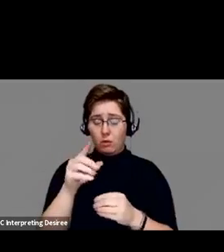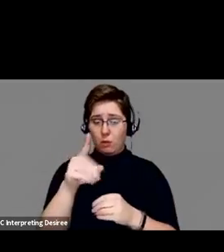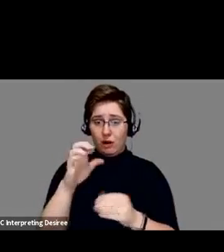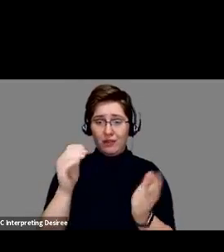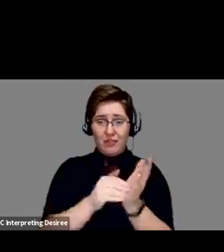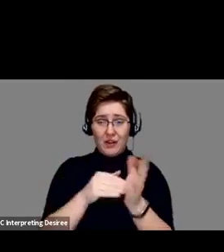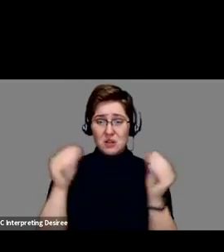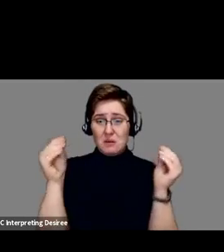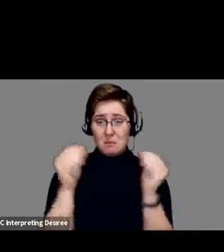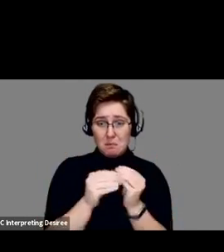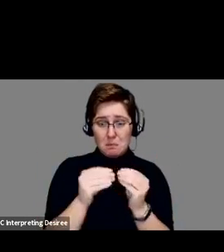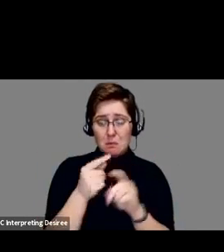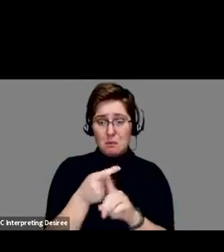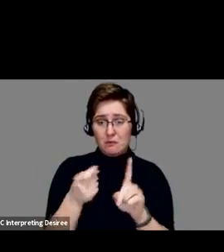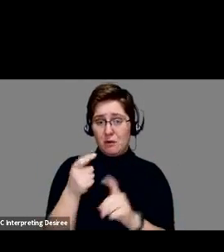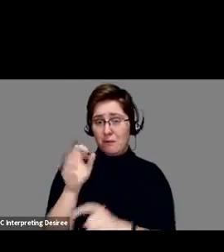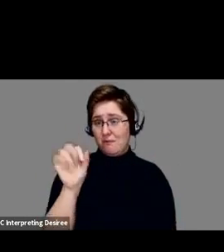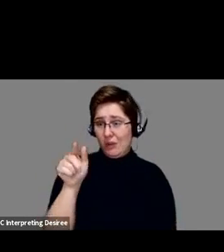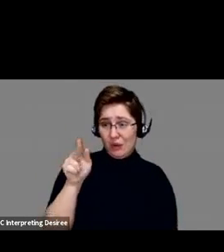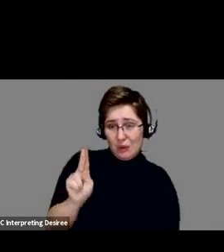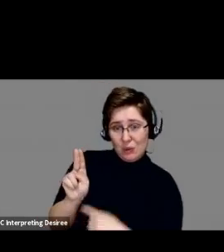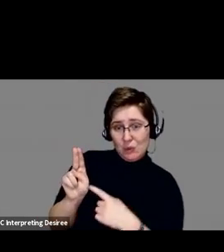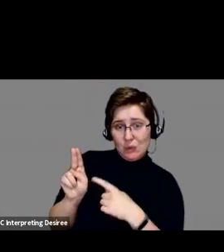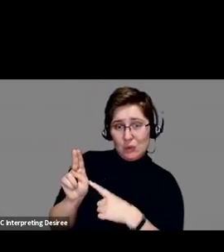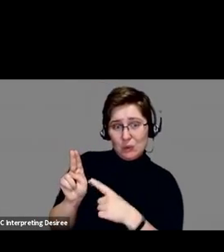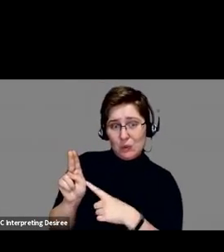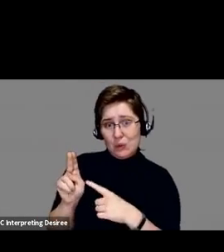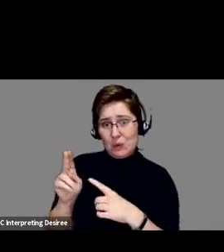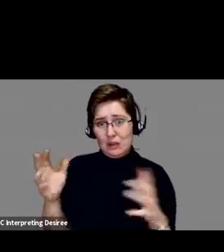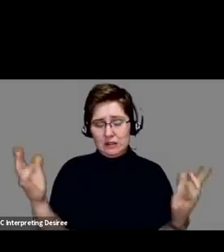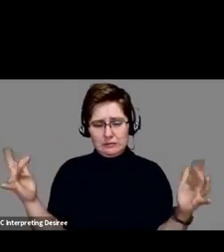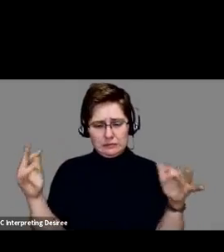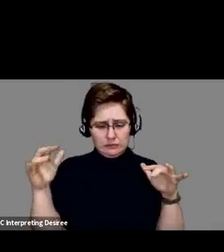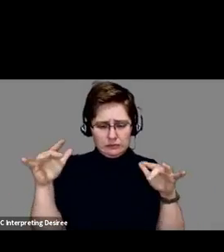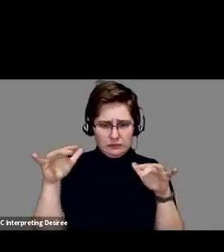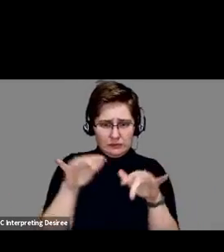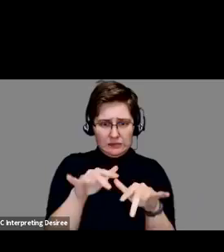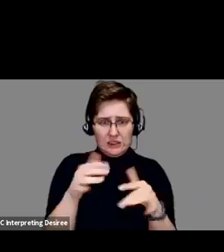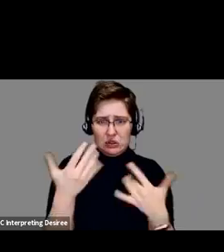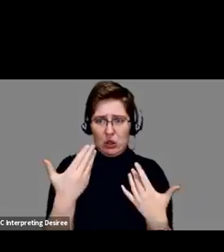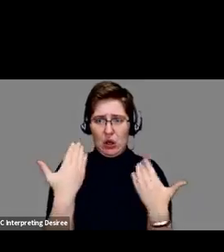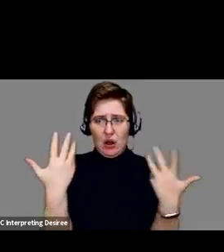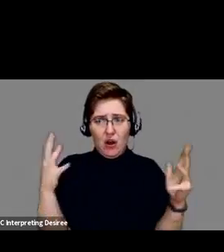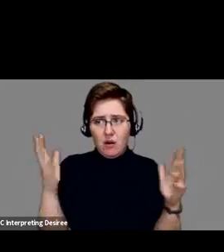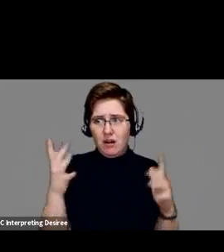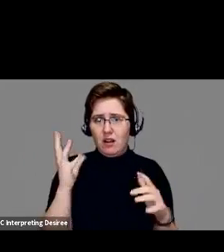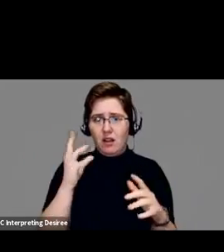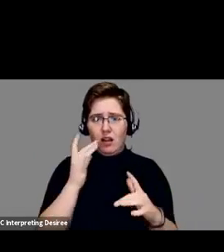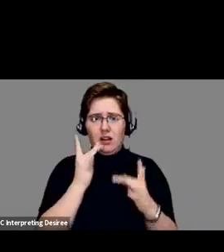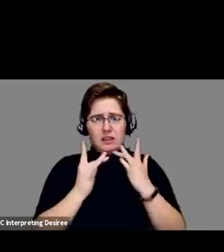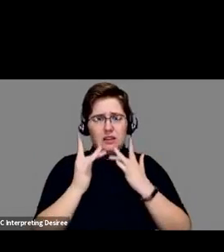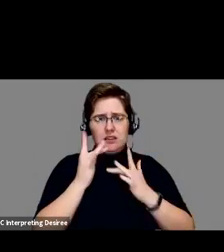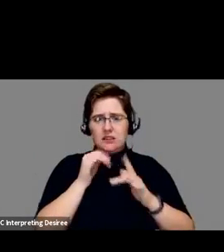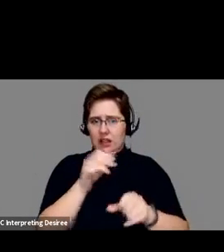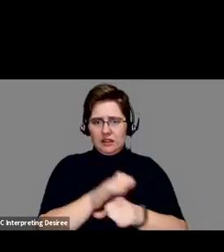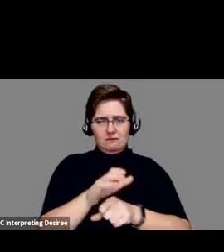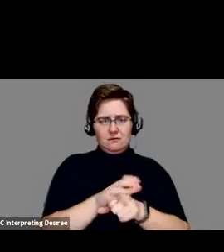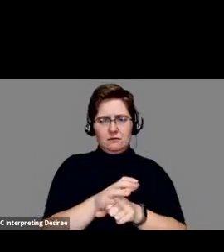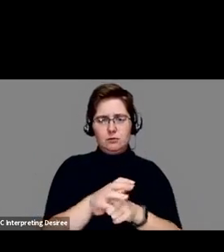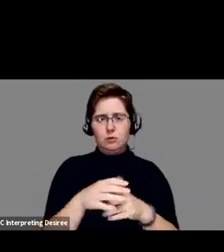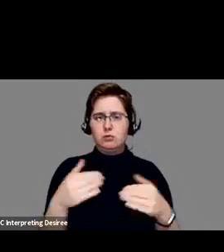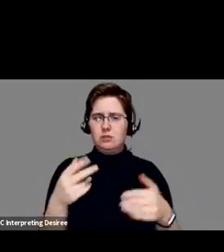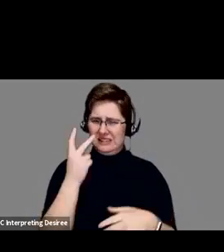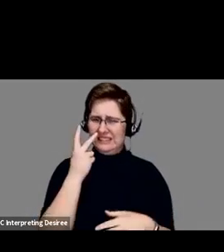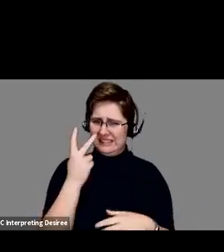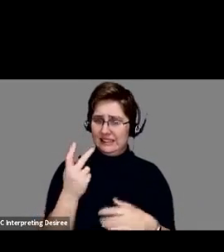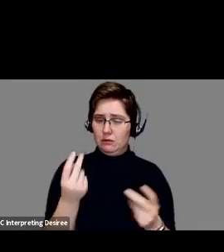100,000 admissions to the hospital into a healthcare system that's already stretched thin, and you can see